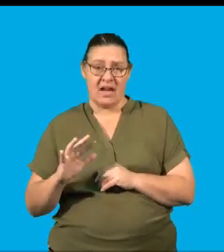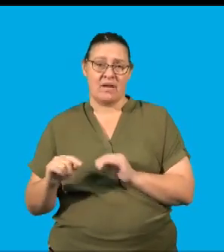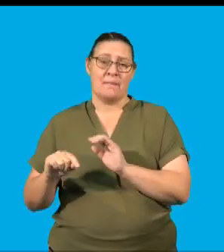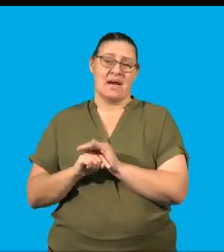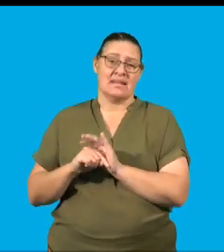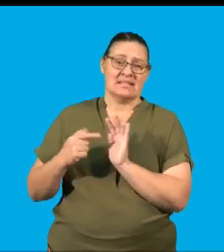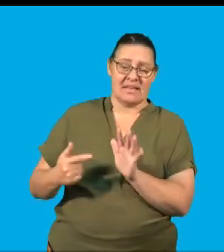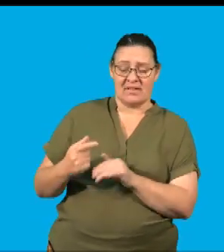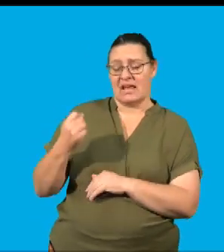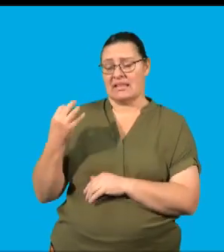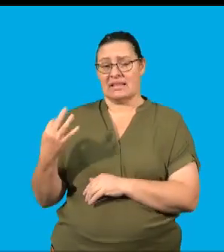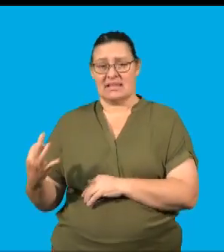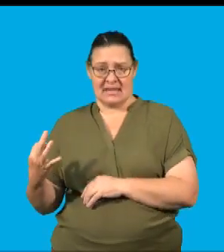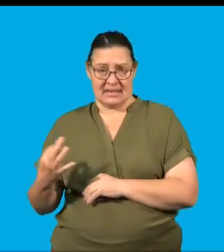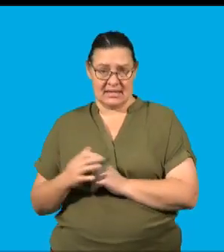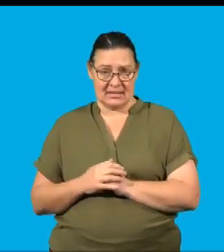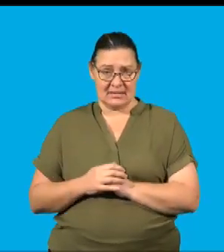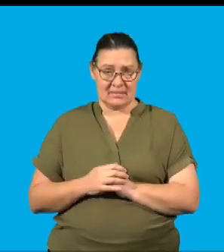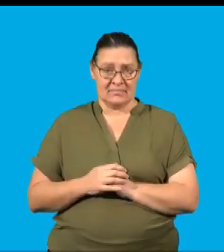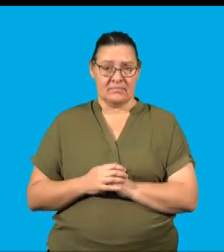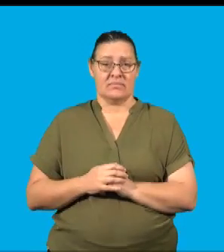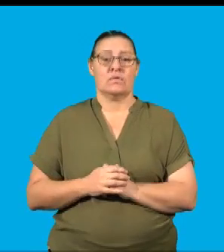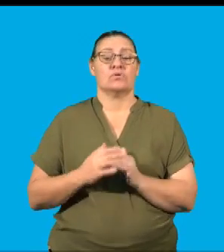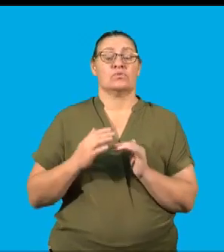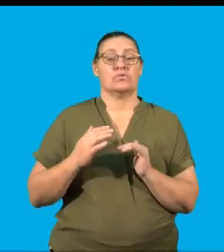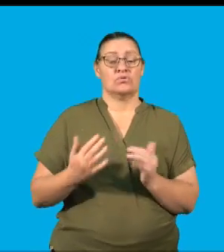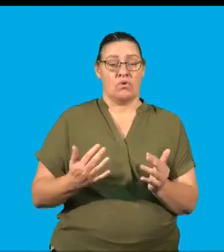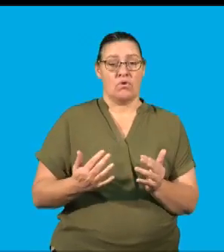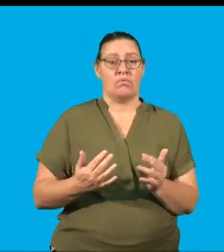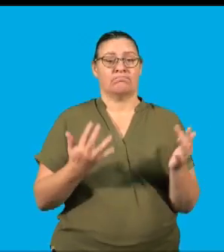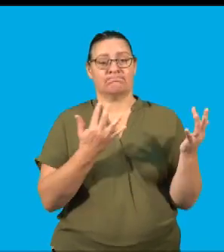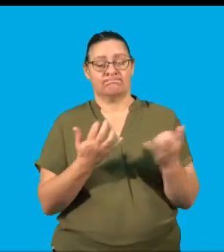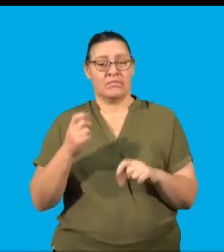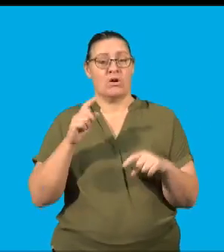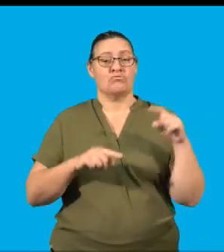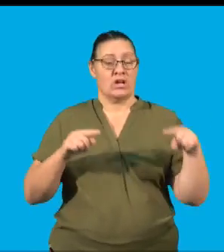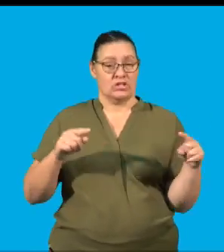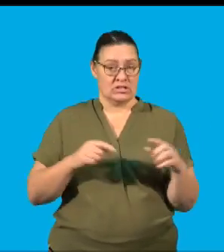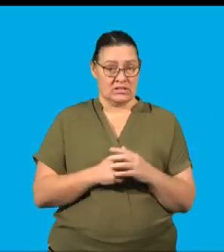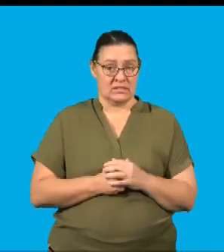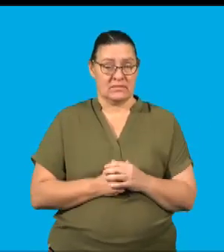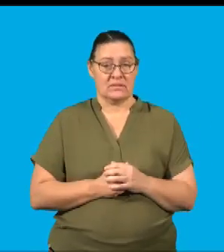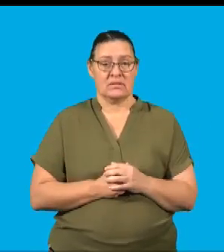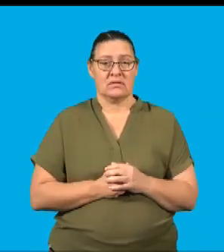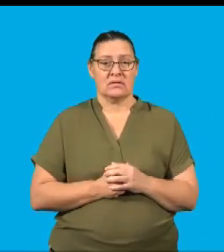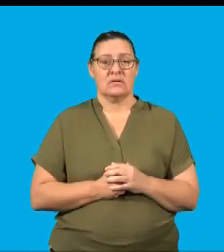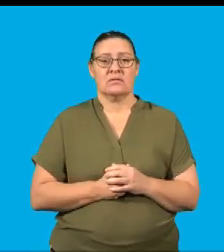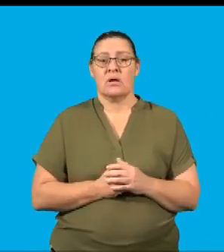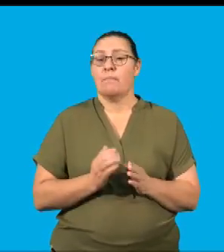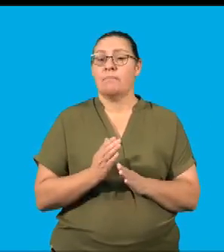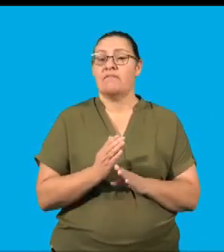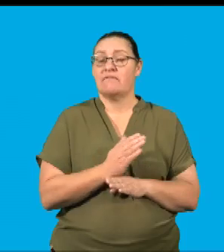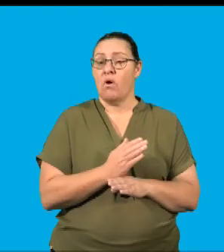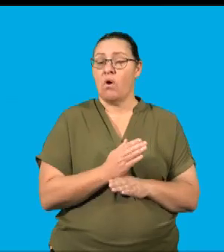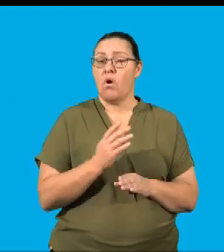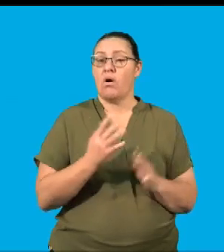minus 7, and 3 degrees Celsius. So calculate the range of the above data. Before we can calculate